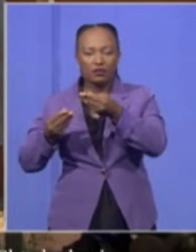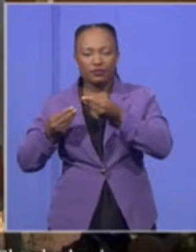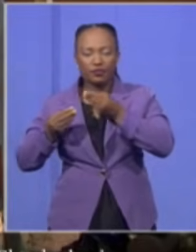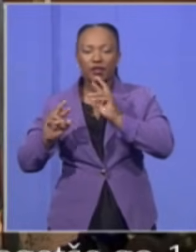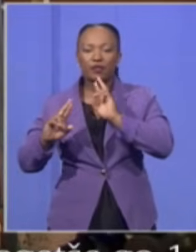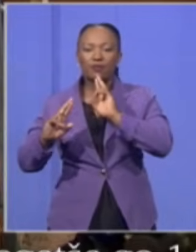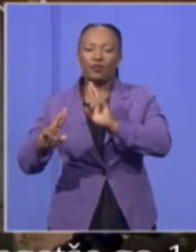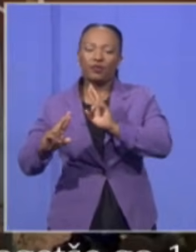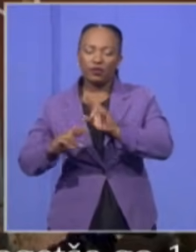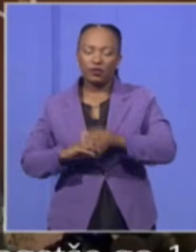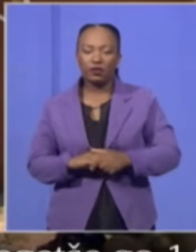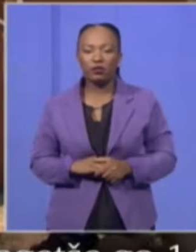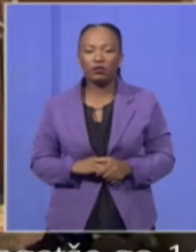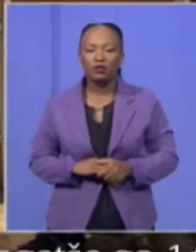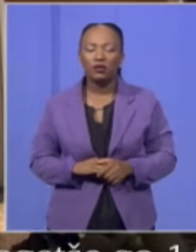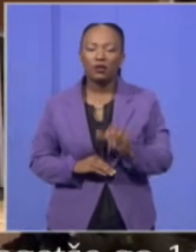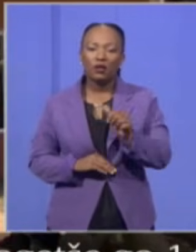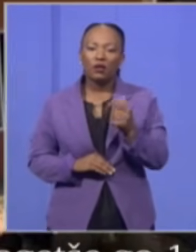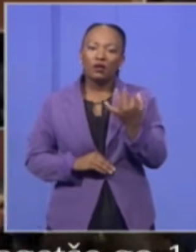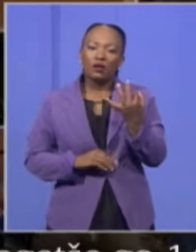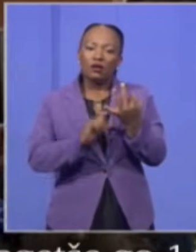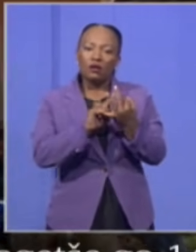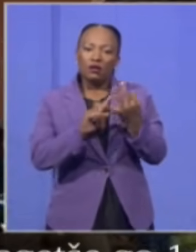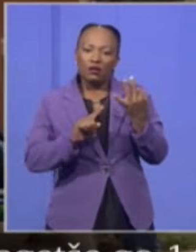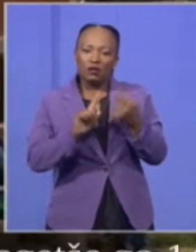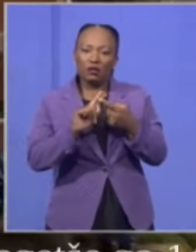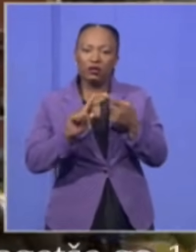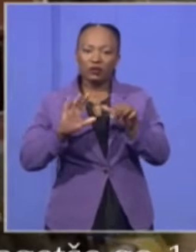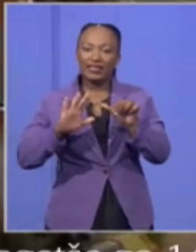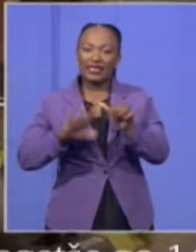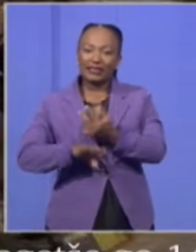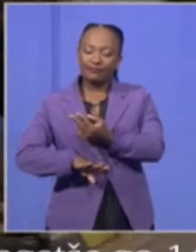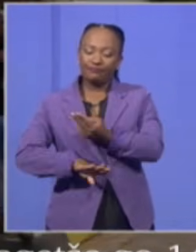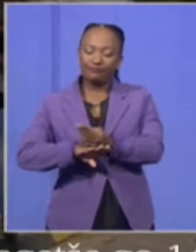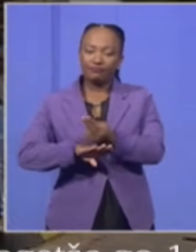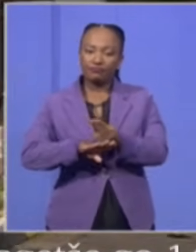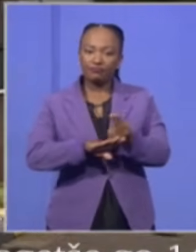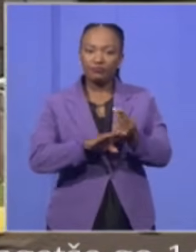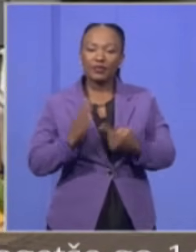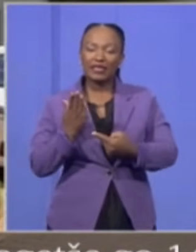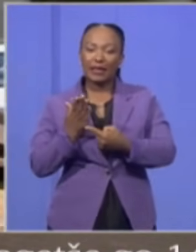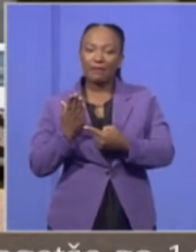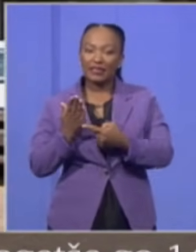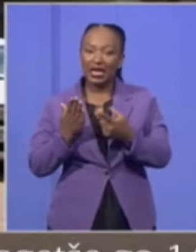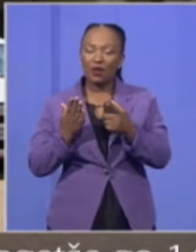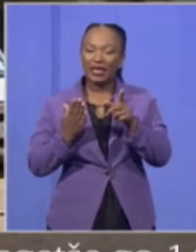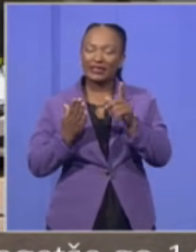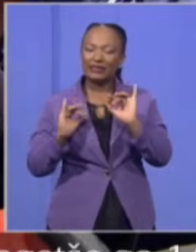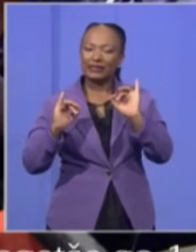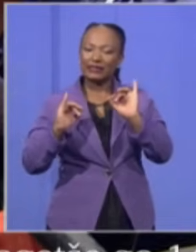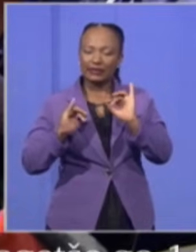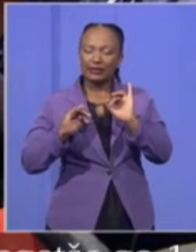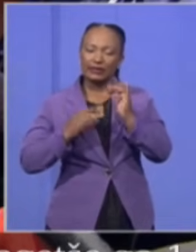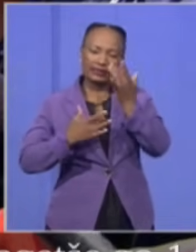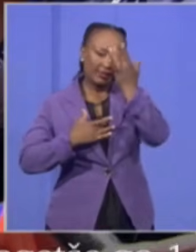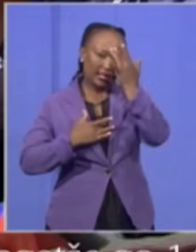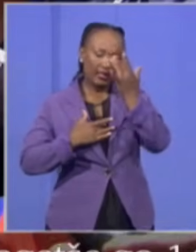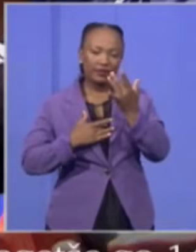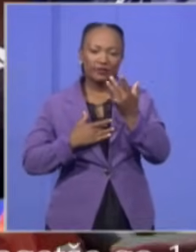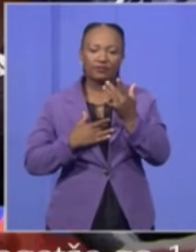report. Go le bjalo ba bararo go ba tshela bao ba le go bookelo bja Thembisa ba maemong a wa tlhobaetšago. The number is